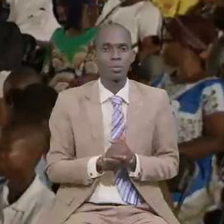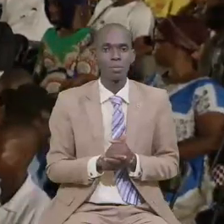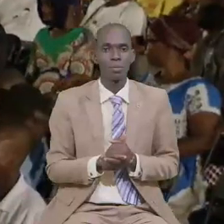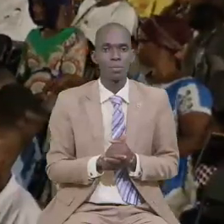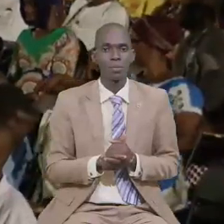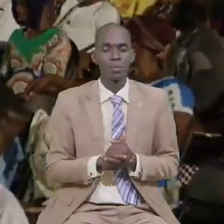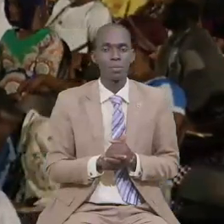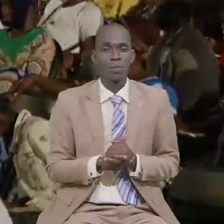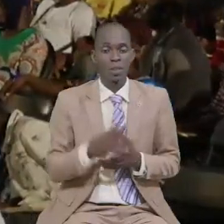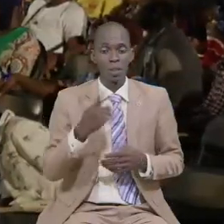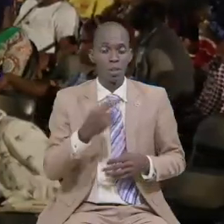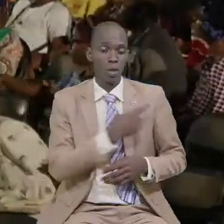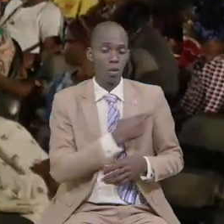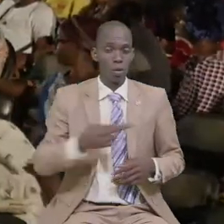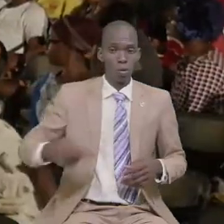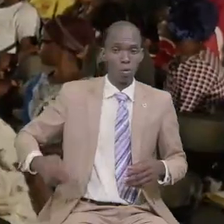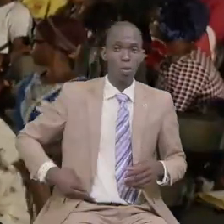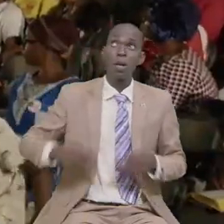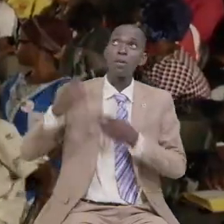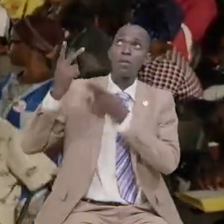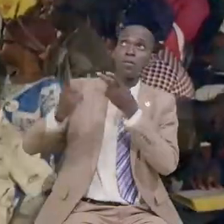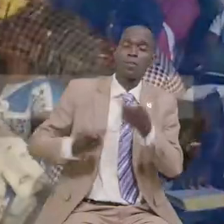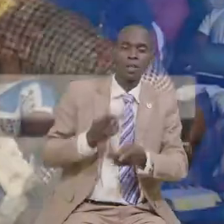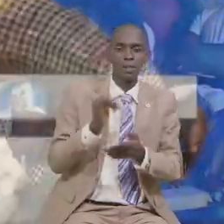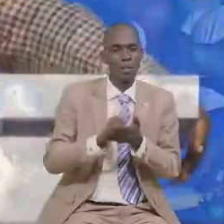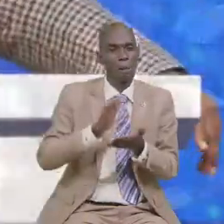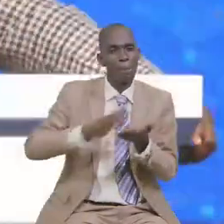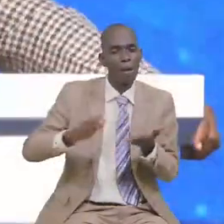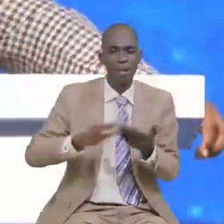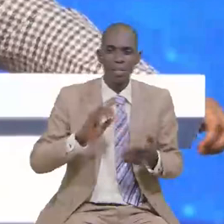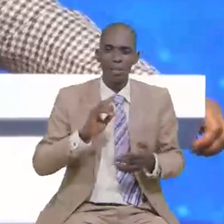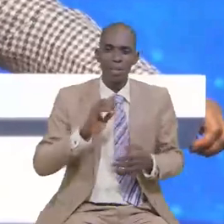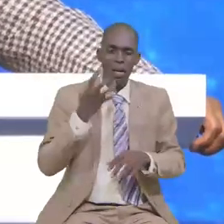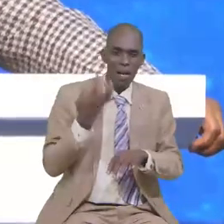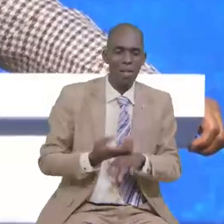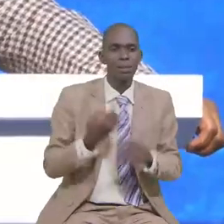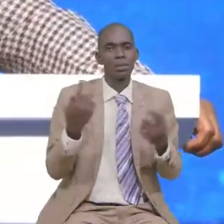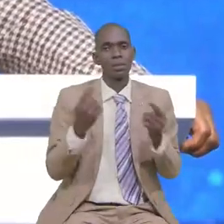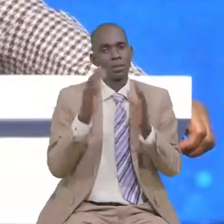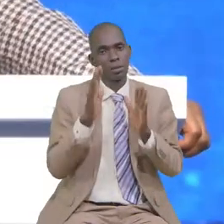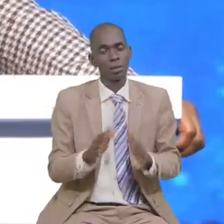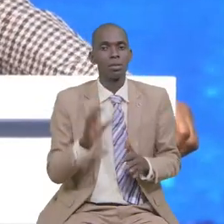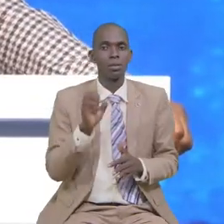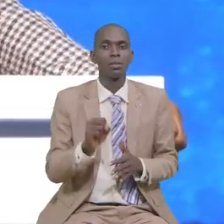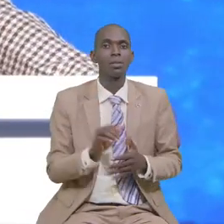The royal visit that pardons honest sinners.